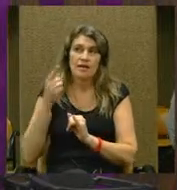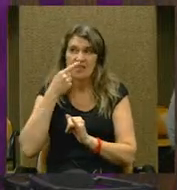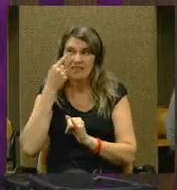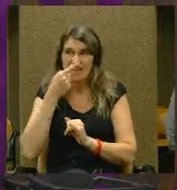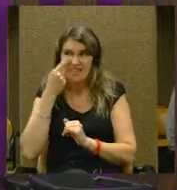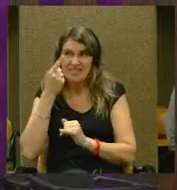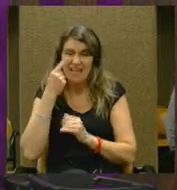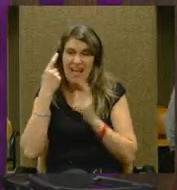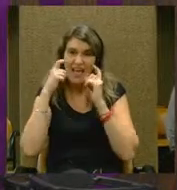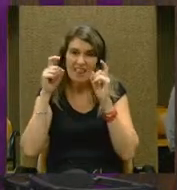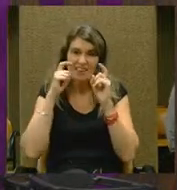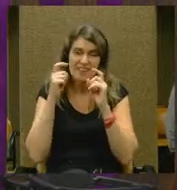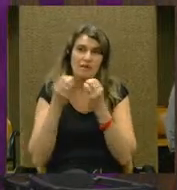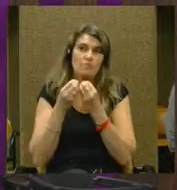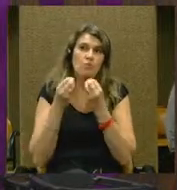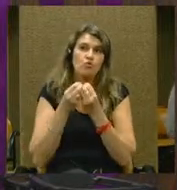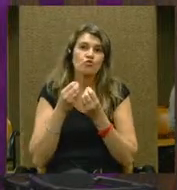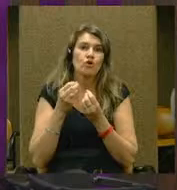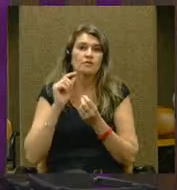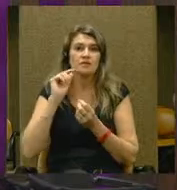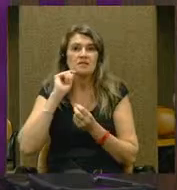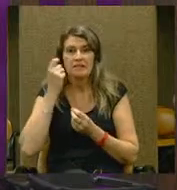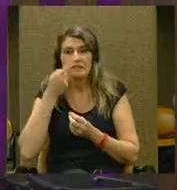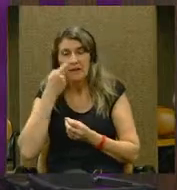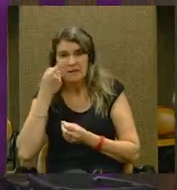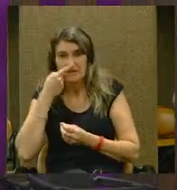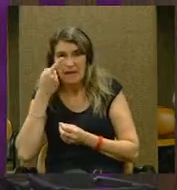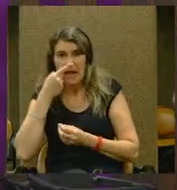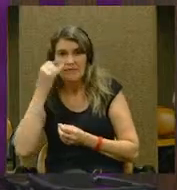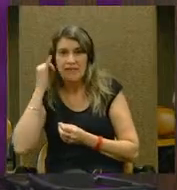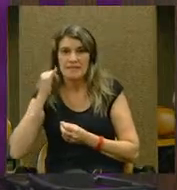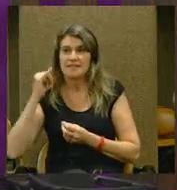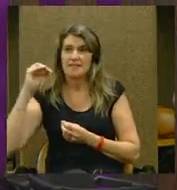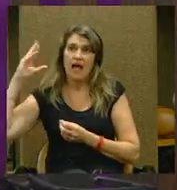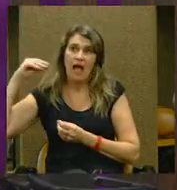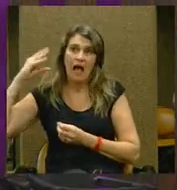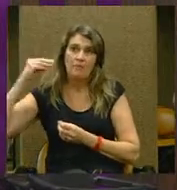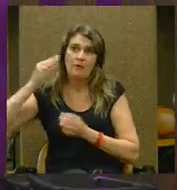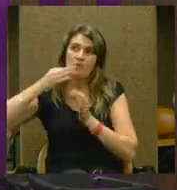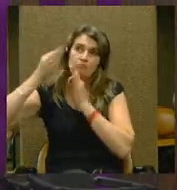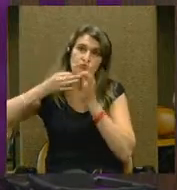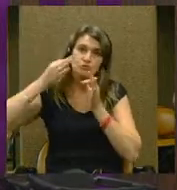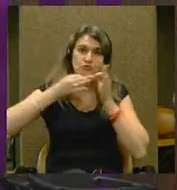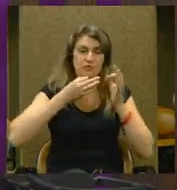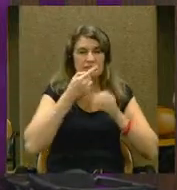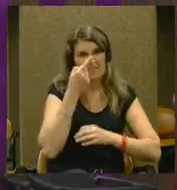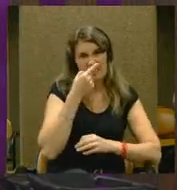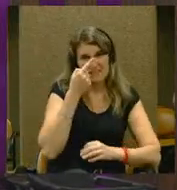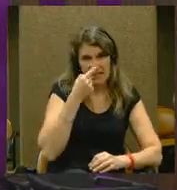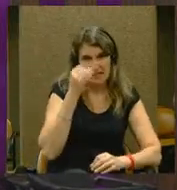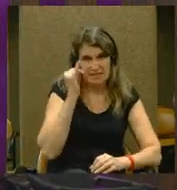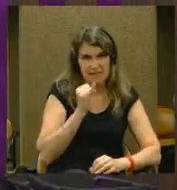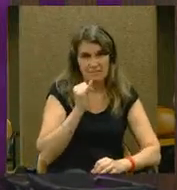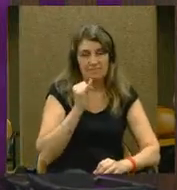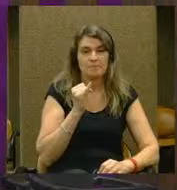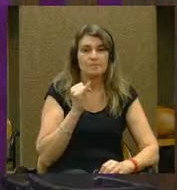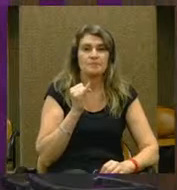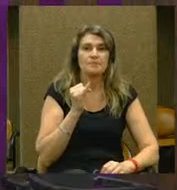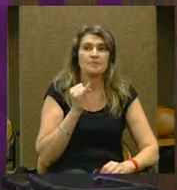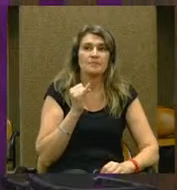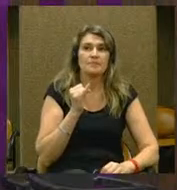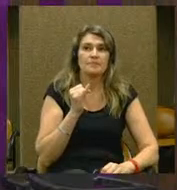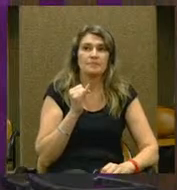The contributions have been wonderful. Thank you to the speakers for such an